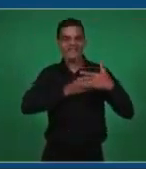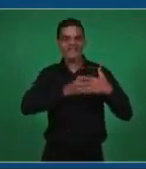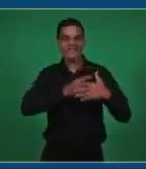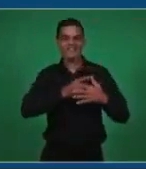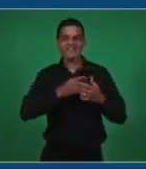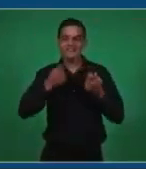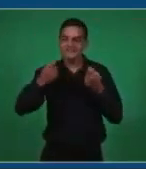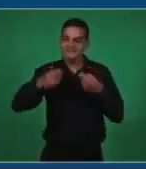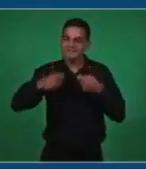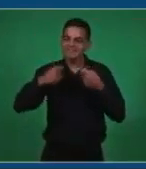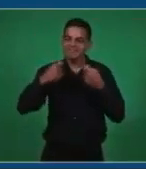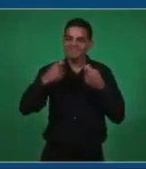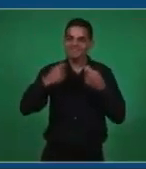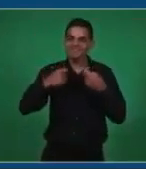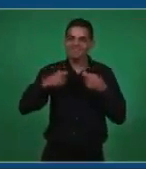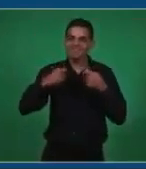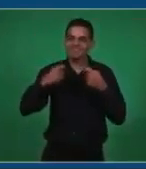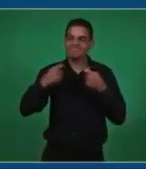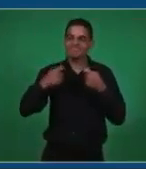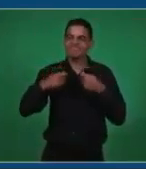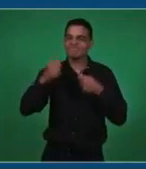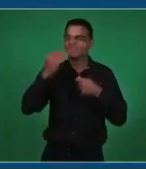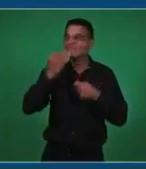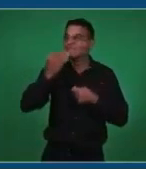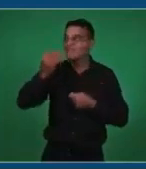Come and lit up a flame